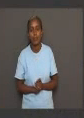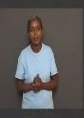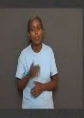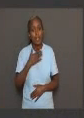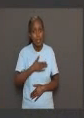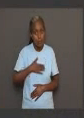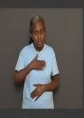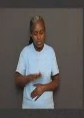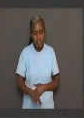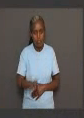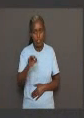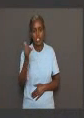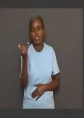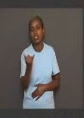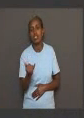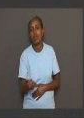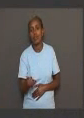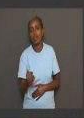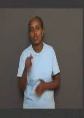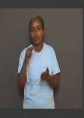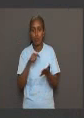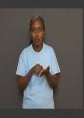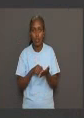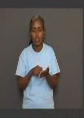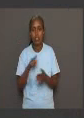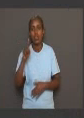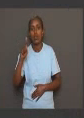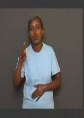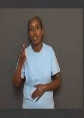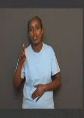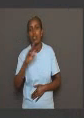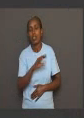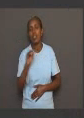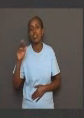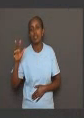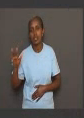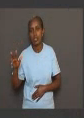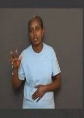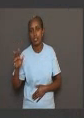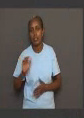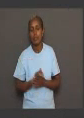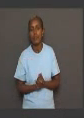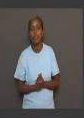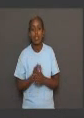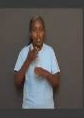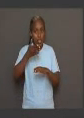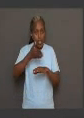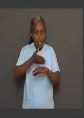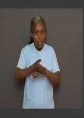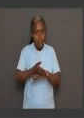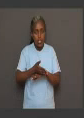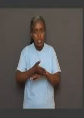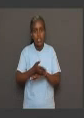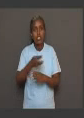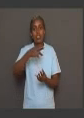Please find the image of a point at 1 and 3 after it has